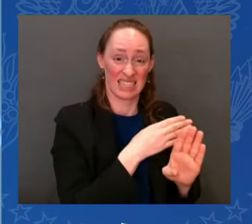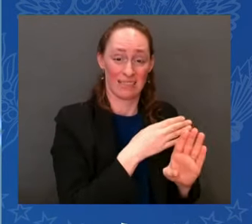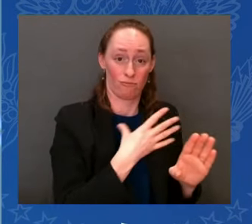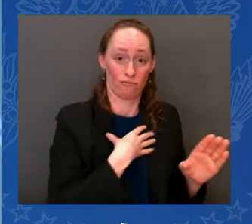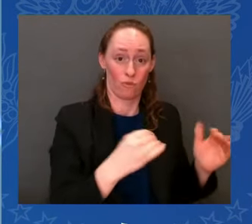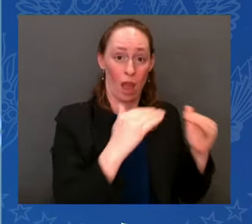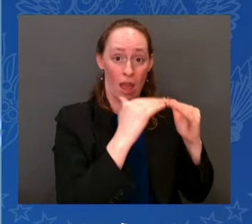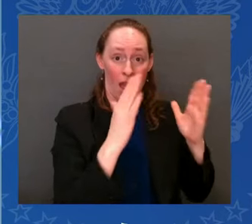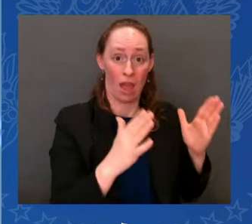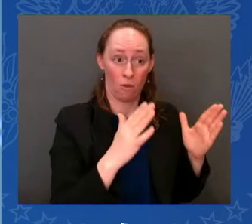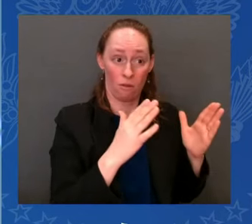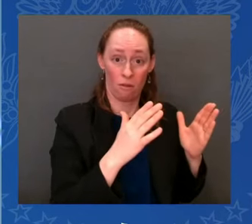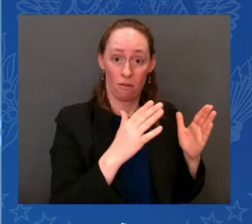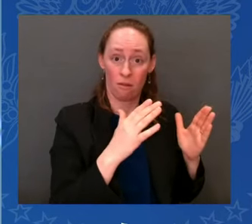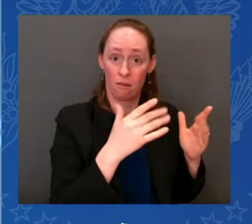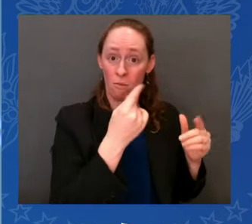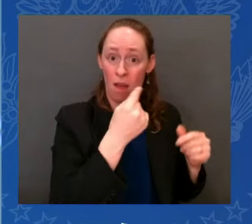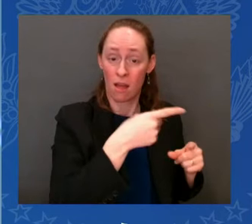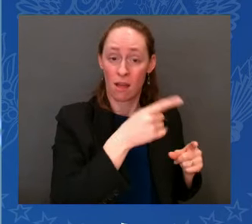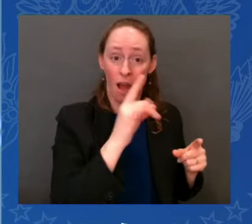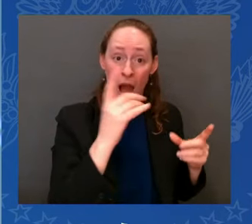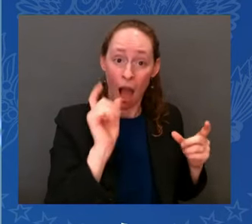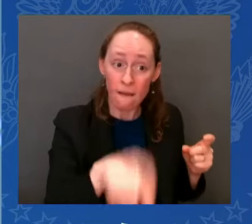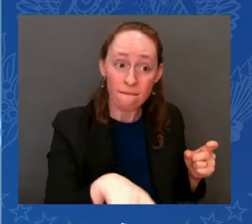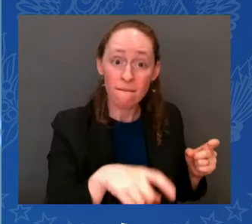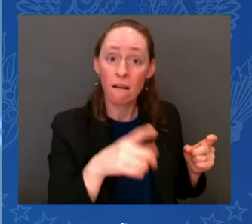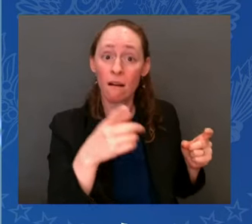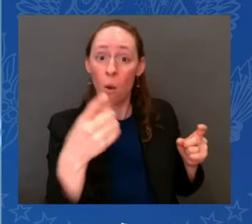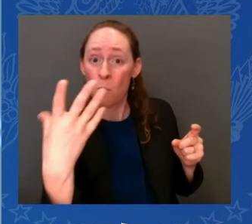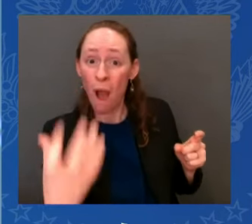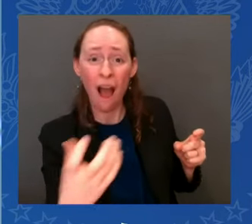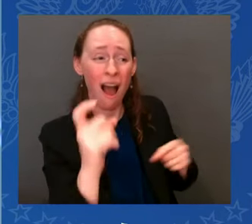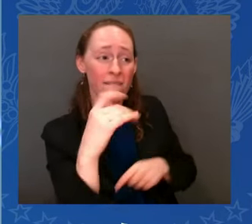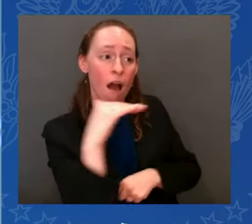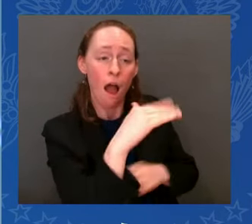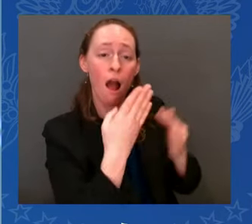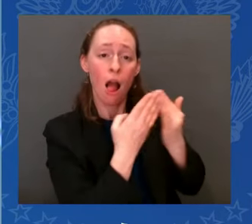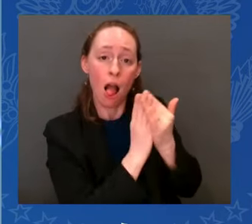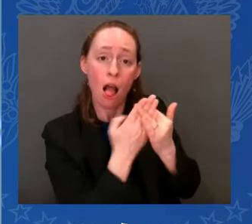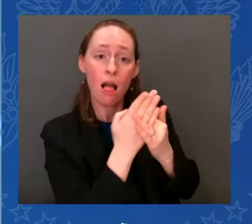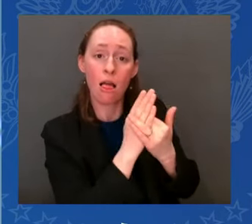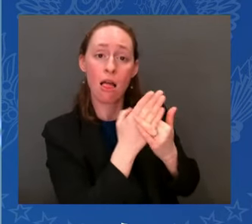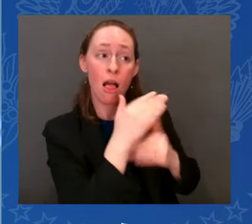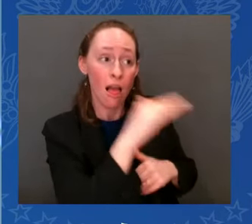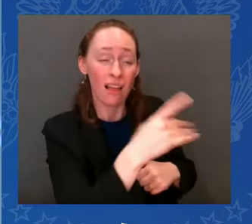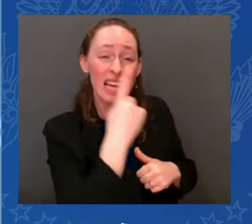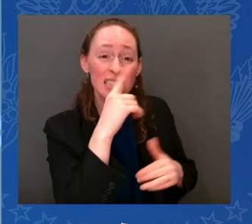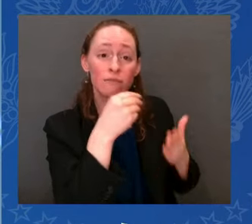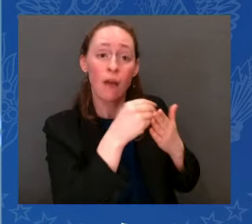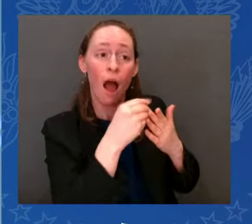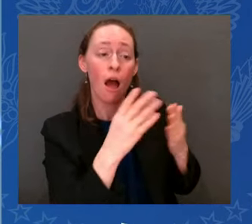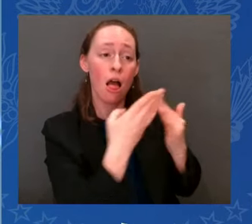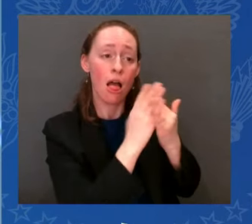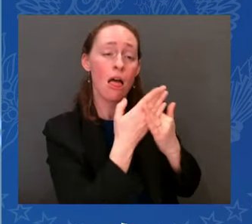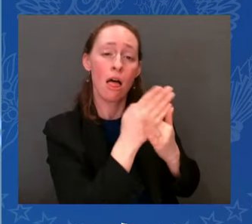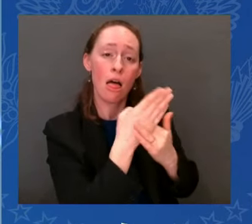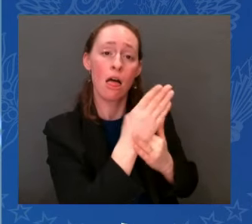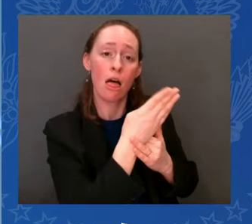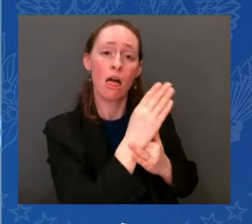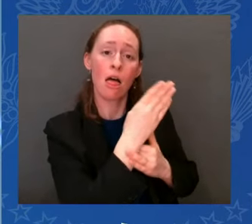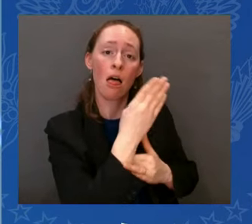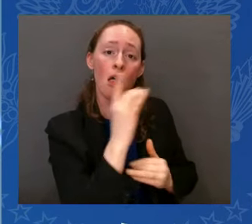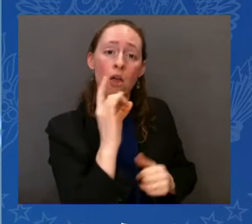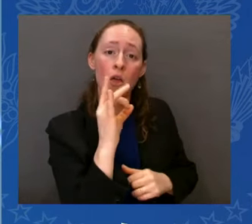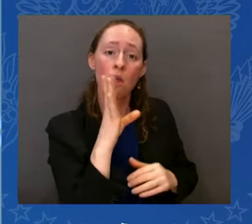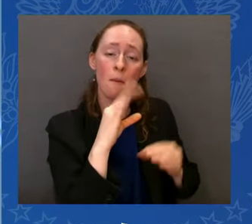I used to be in your shoes. Only 120 counties in the United States of America got help in that CARES Act. There was a lot of